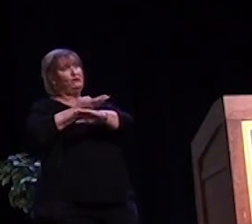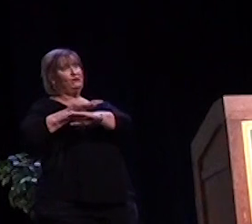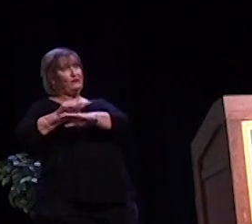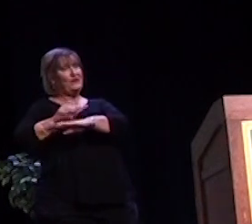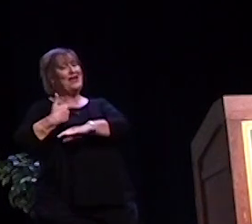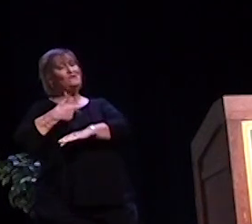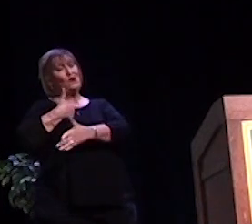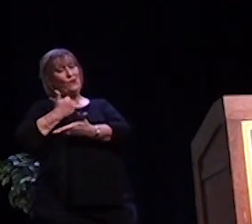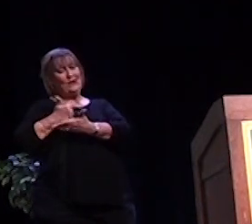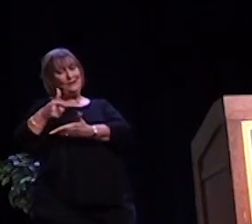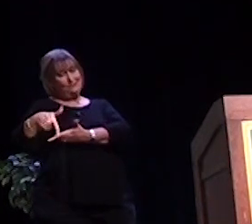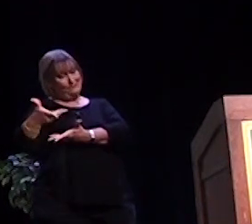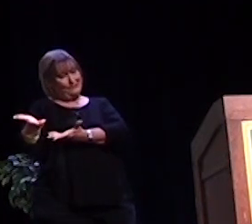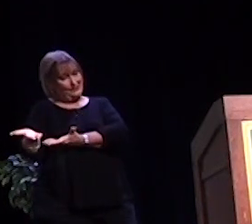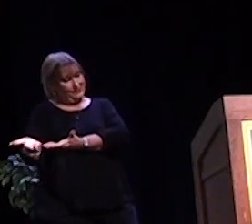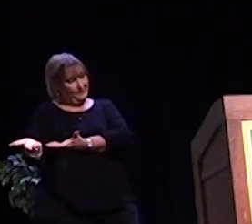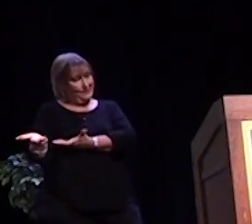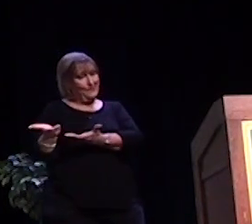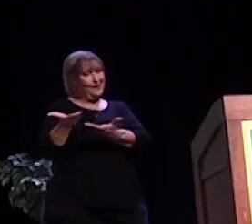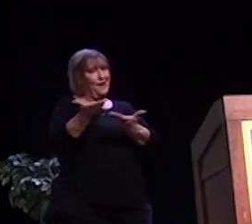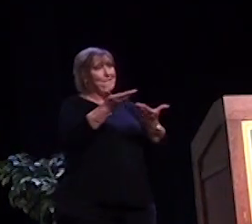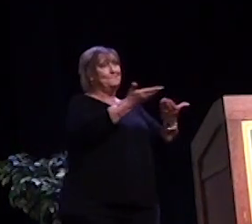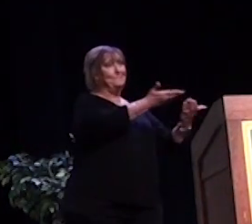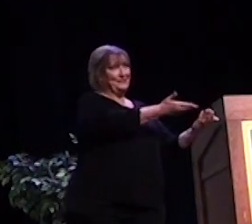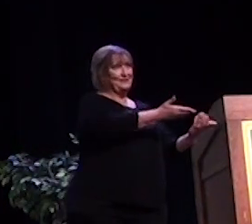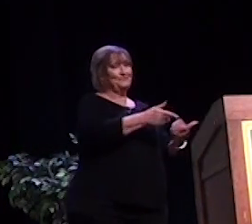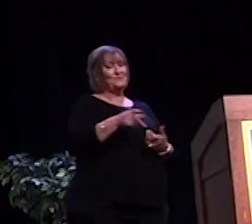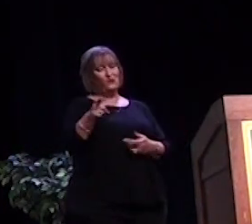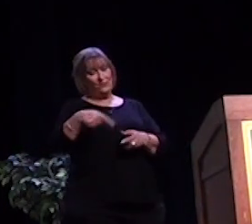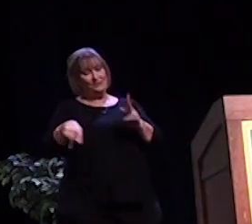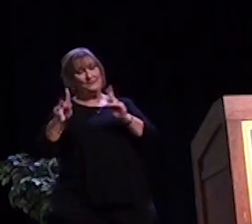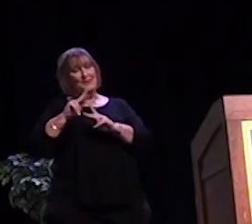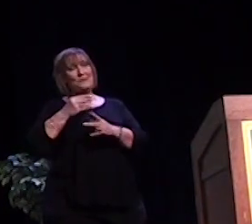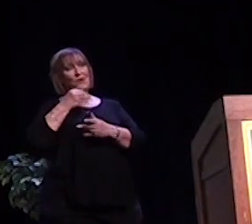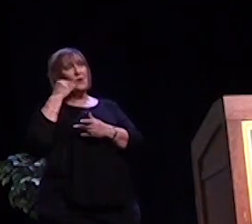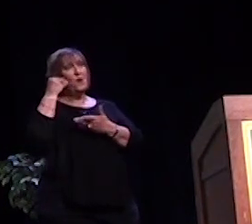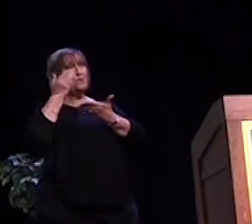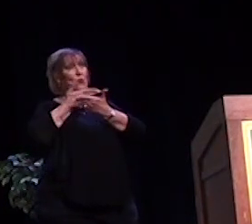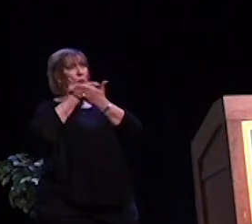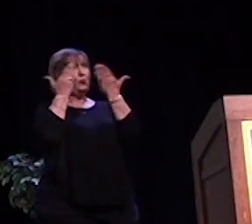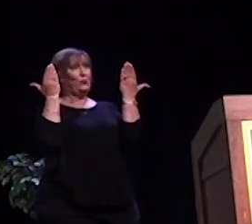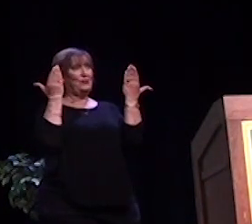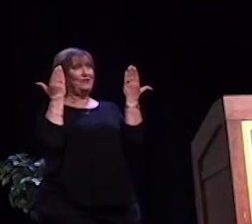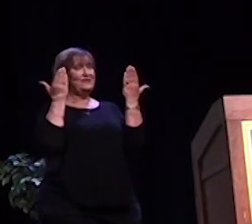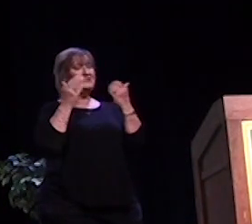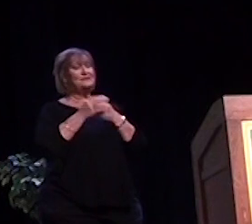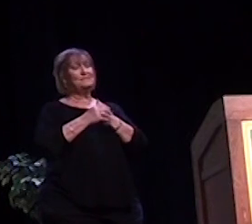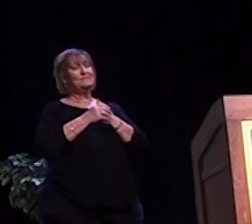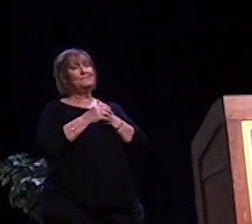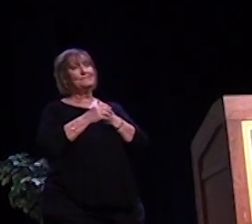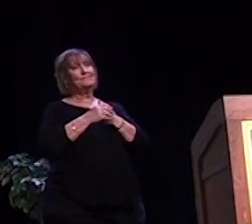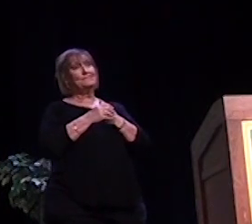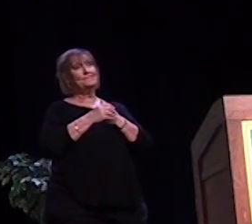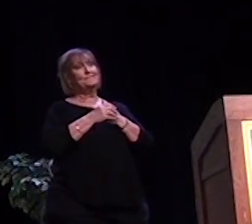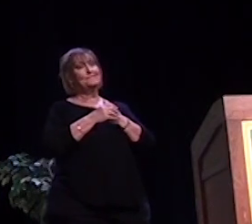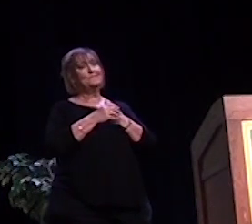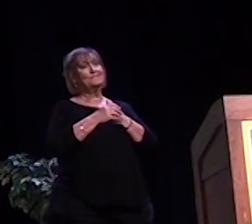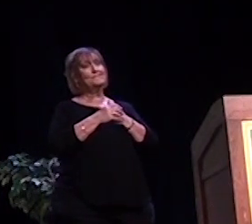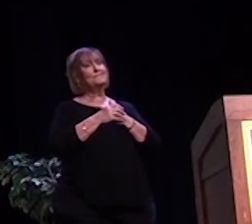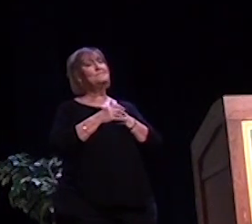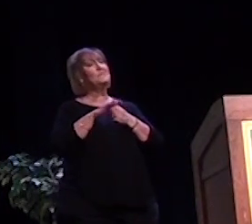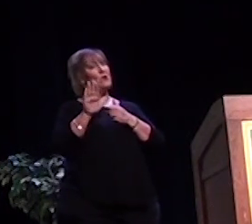housing individuals that are living unhoused in our community, primarily in the age 50 and older. So